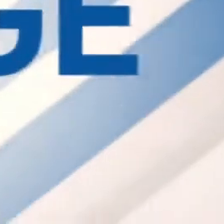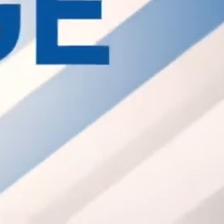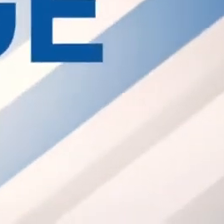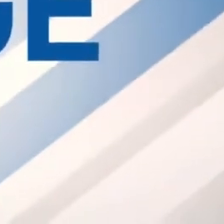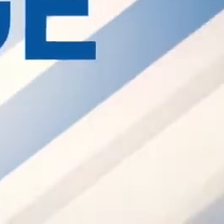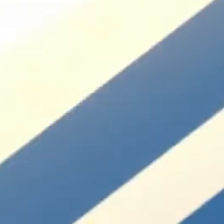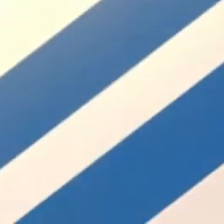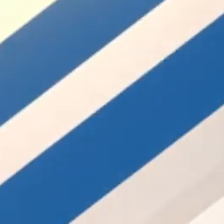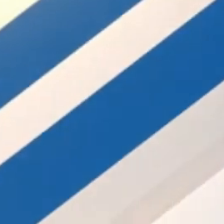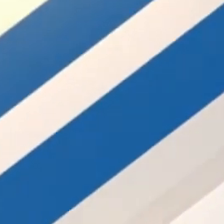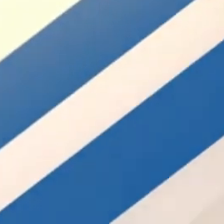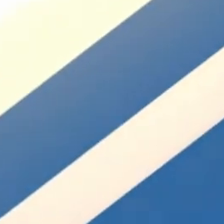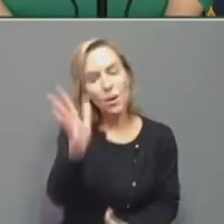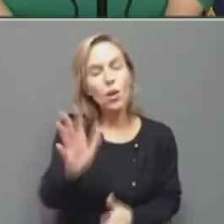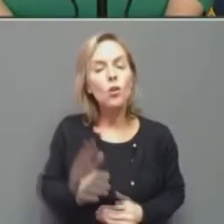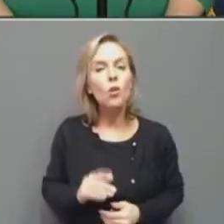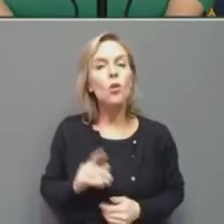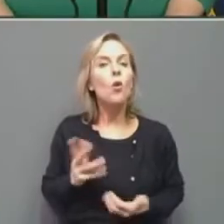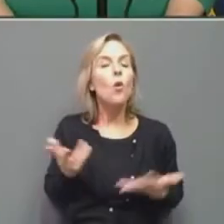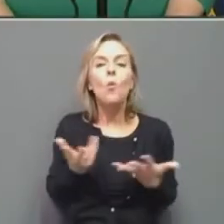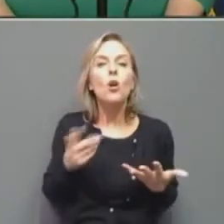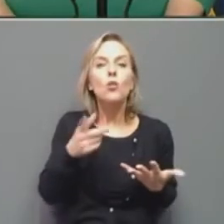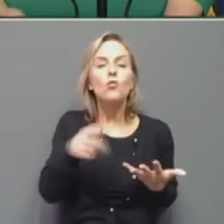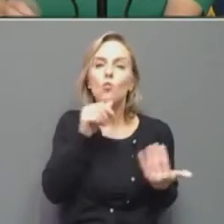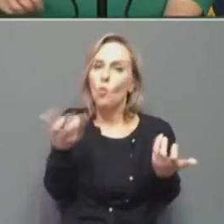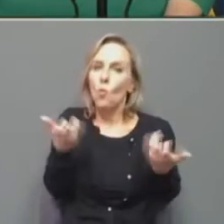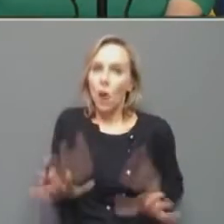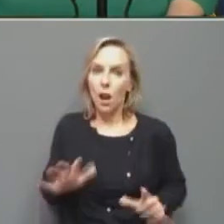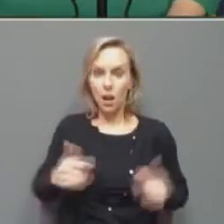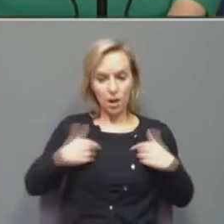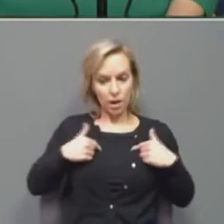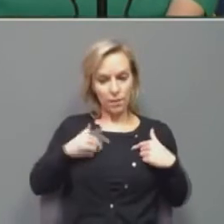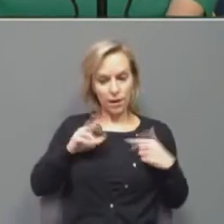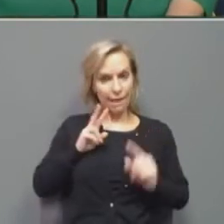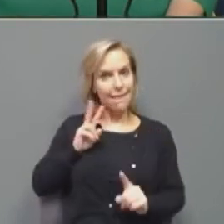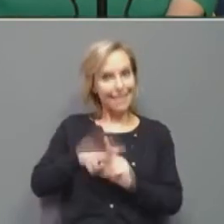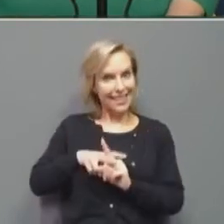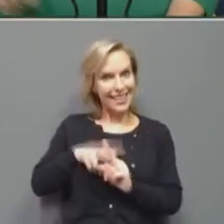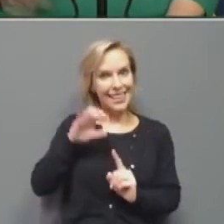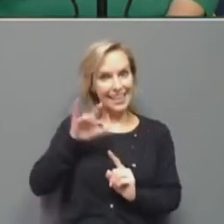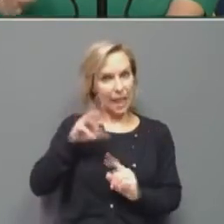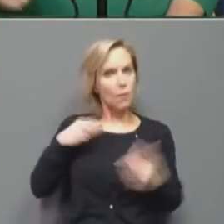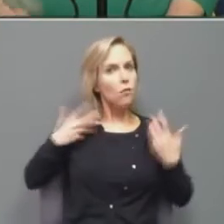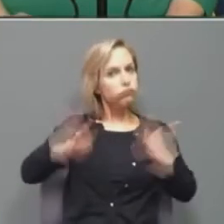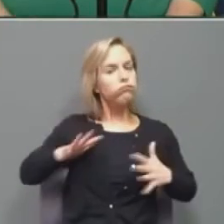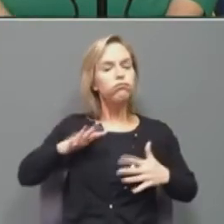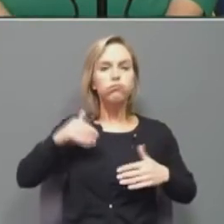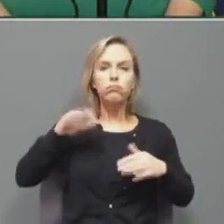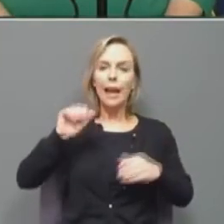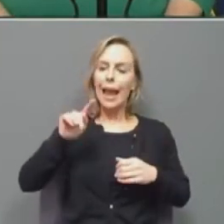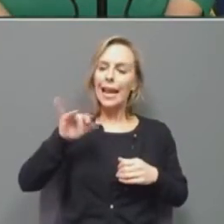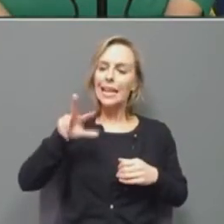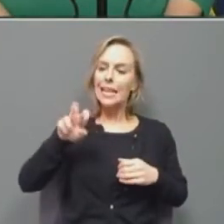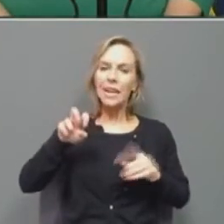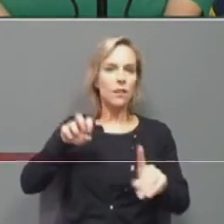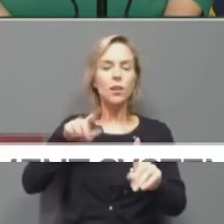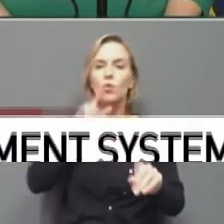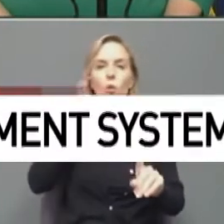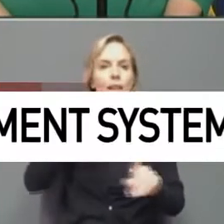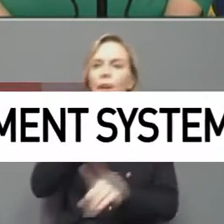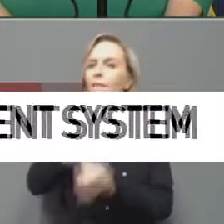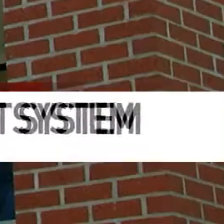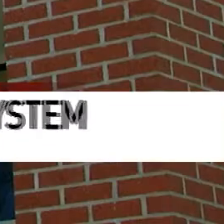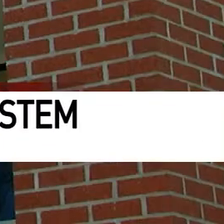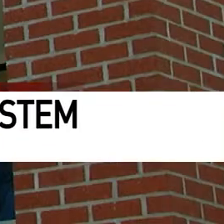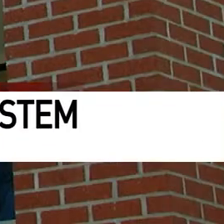benefits. Kentucky's general counsel for the governor's office says there have been hundreds of thousands of attempts to breach Kentucky's